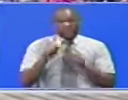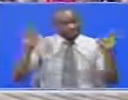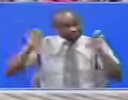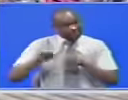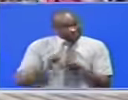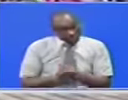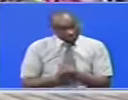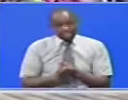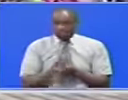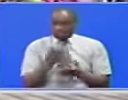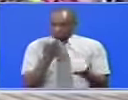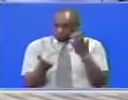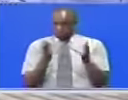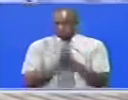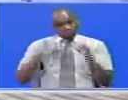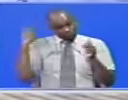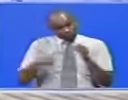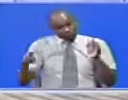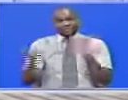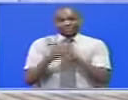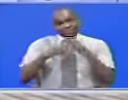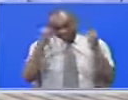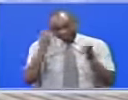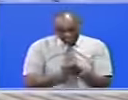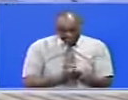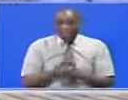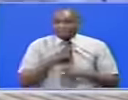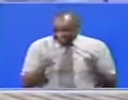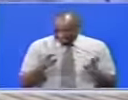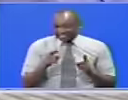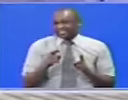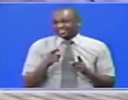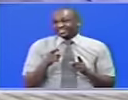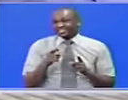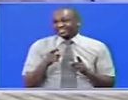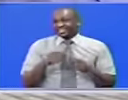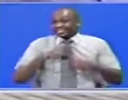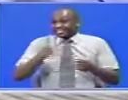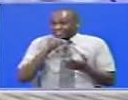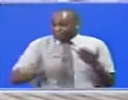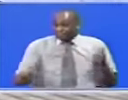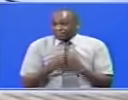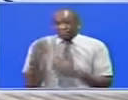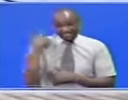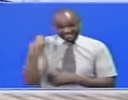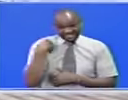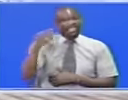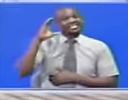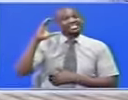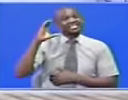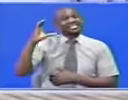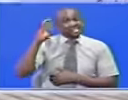Valley compared to the deputy president. But of interesting events is that yesterday Chama Cha